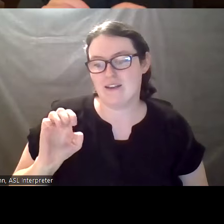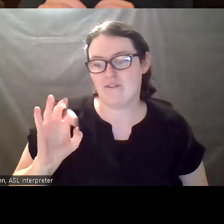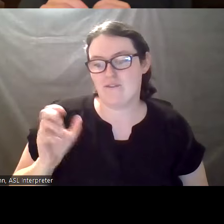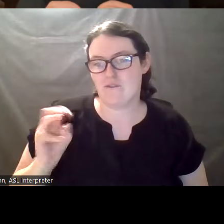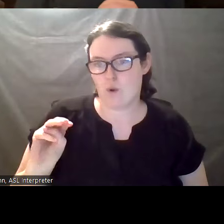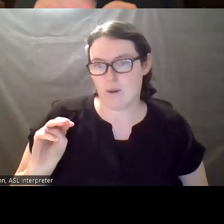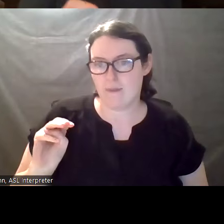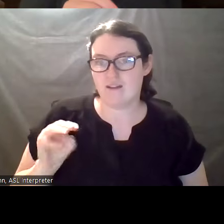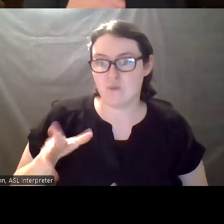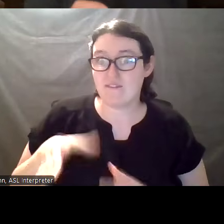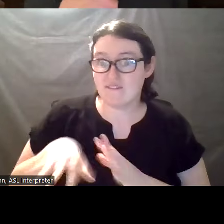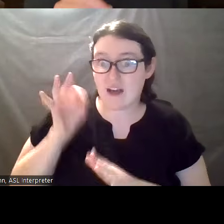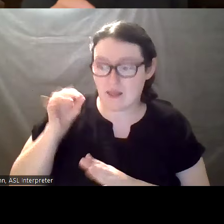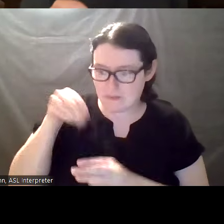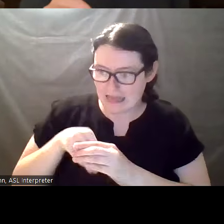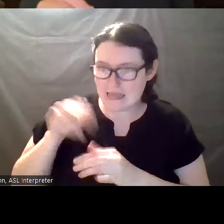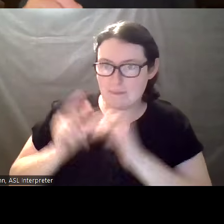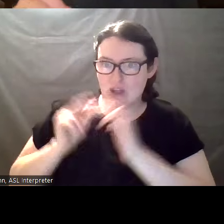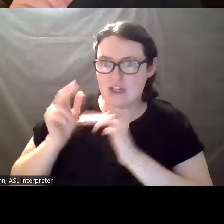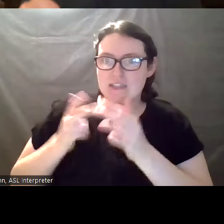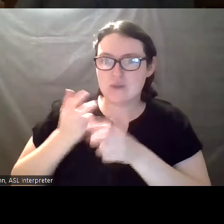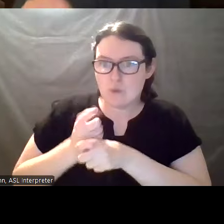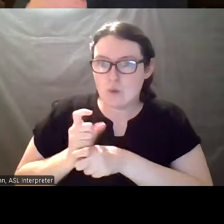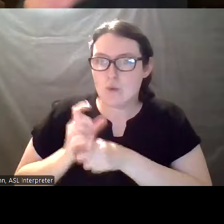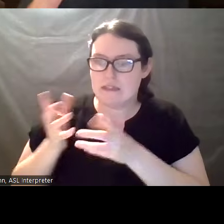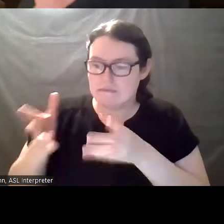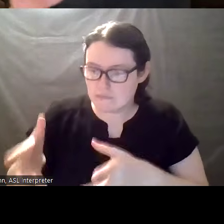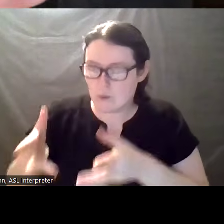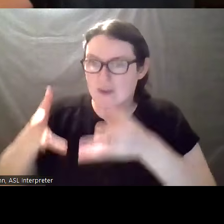these buildings. Not specifically the ones that I'm talking about here,